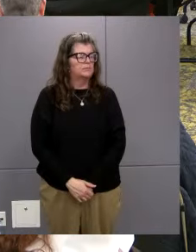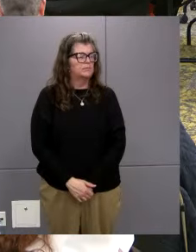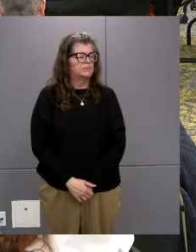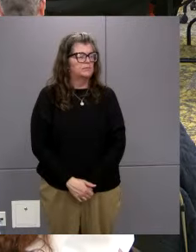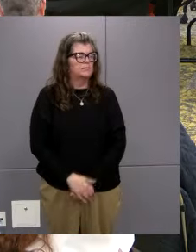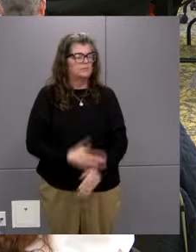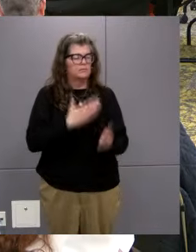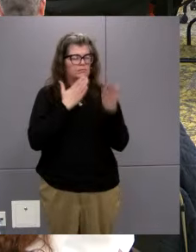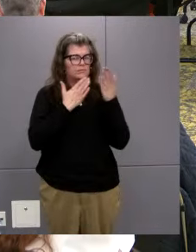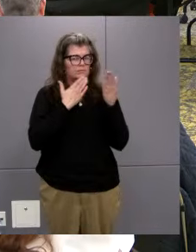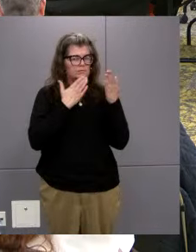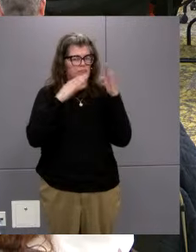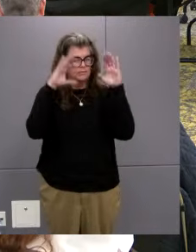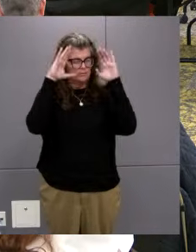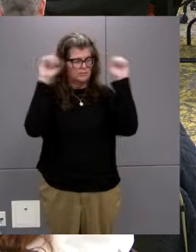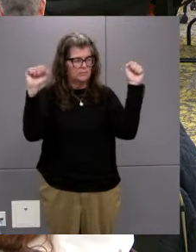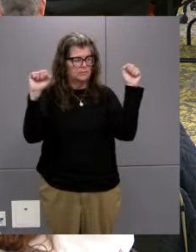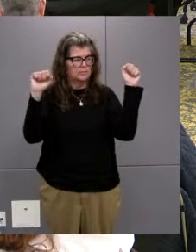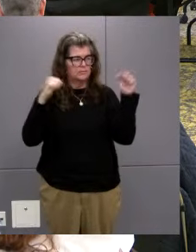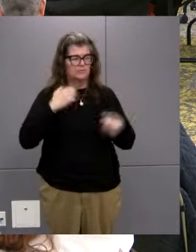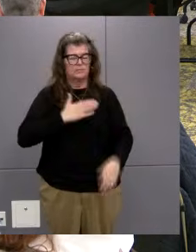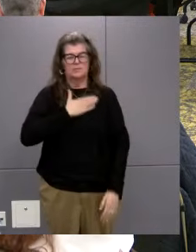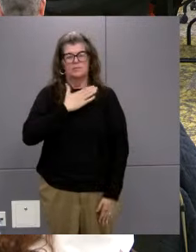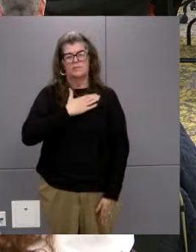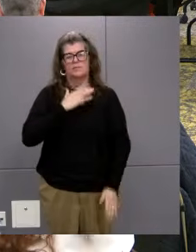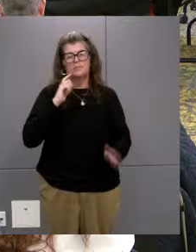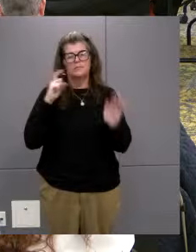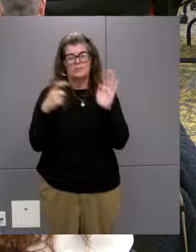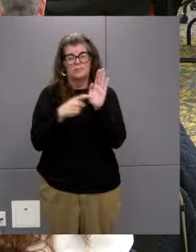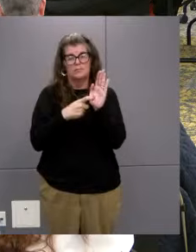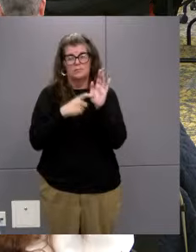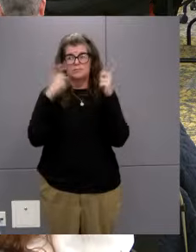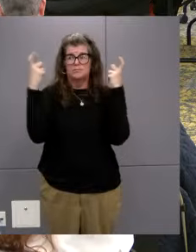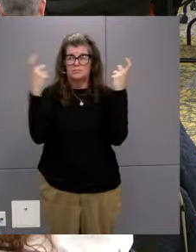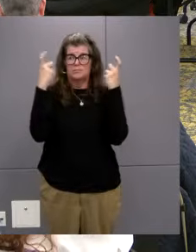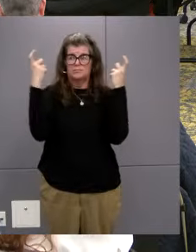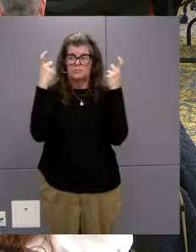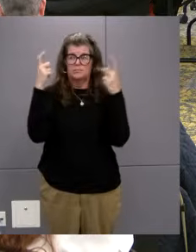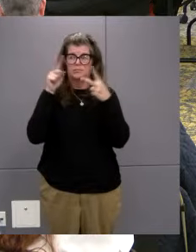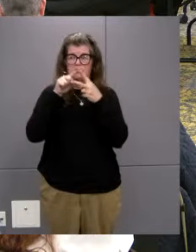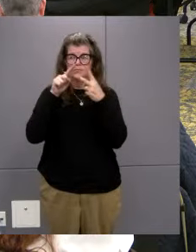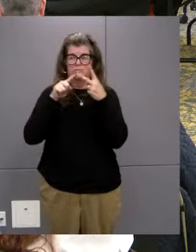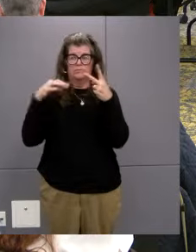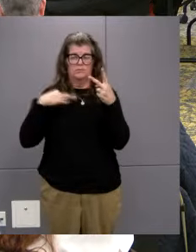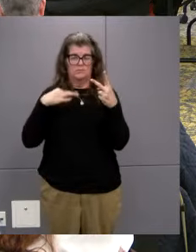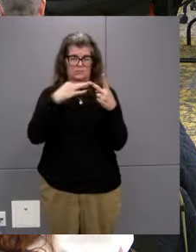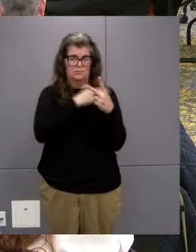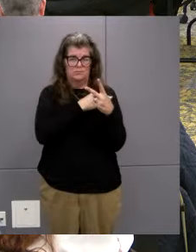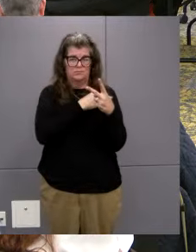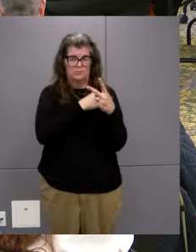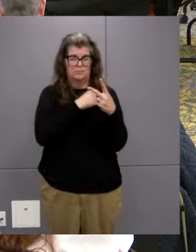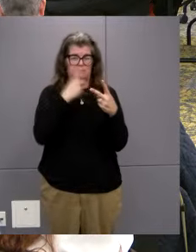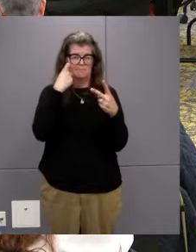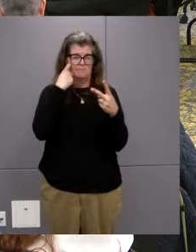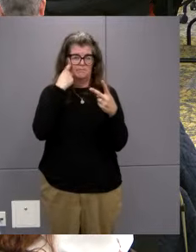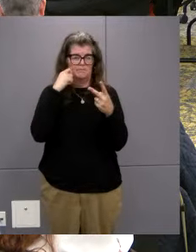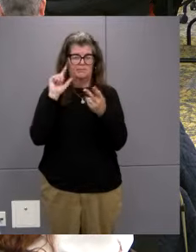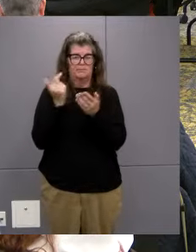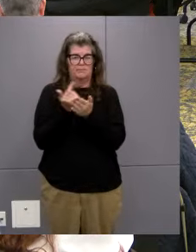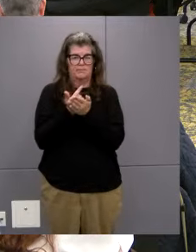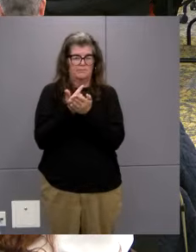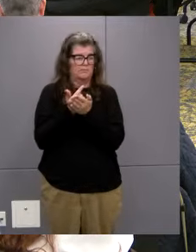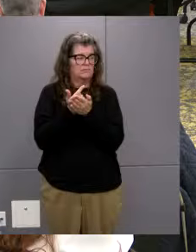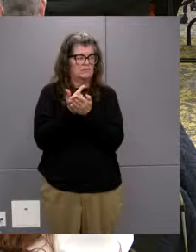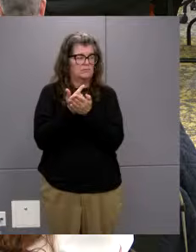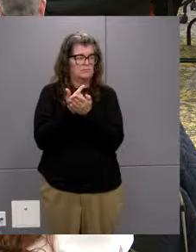Thank you, Madam President. I'm pleased to recognize and celebrate 2 of our employees who are recent graduates